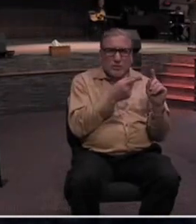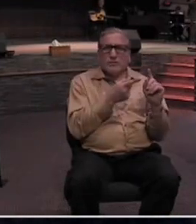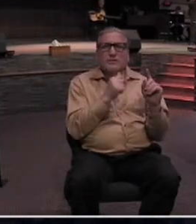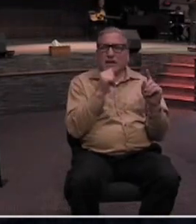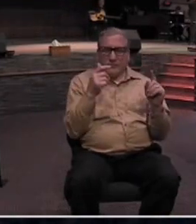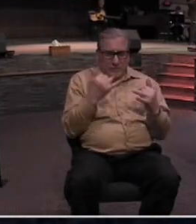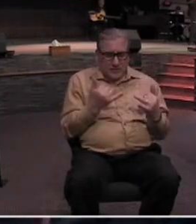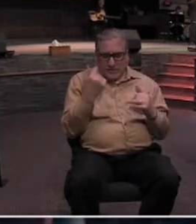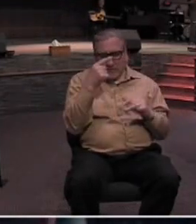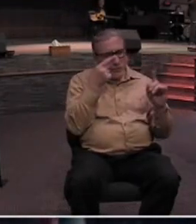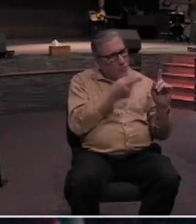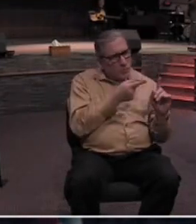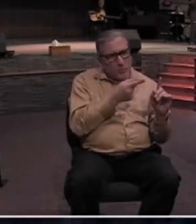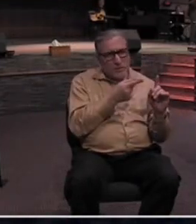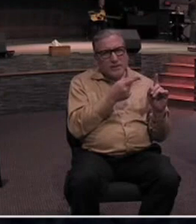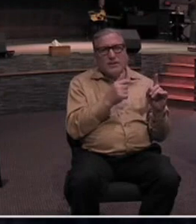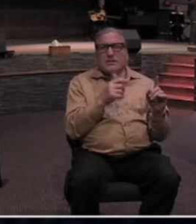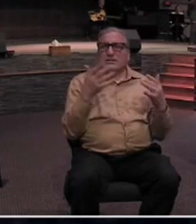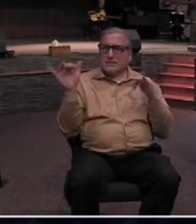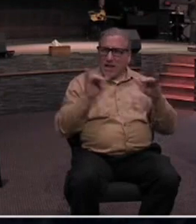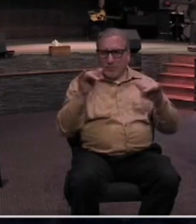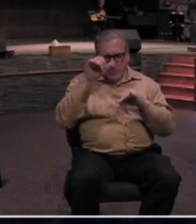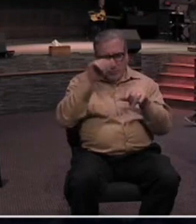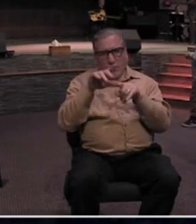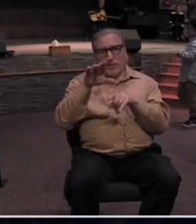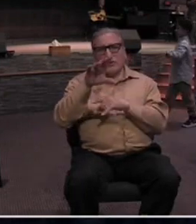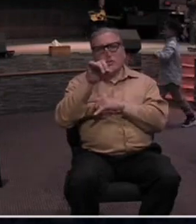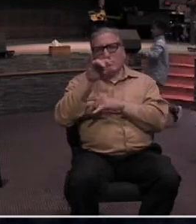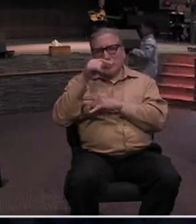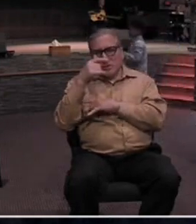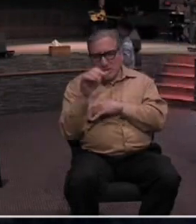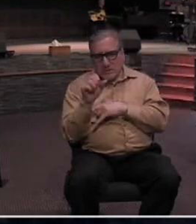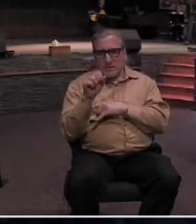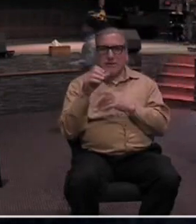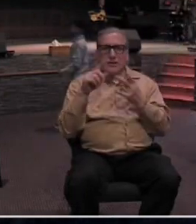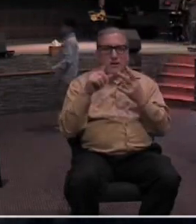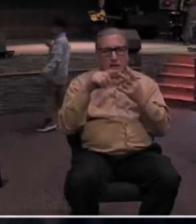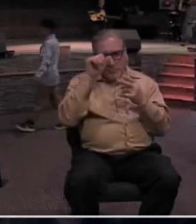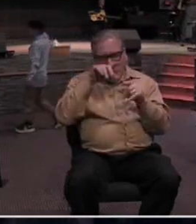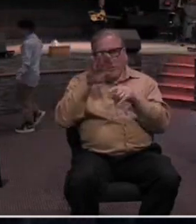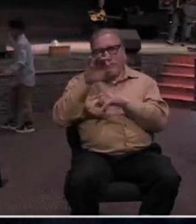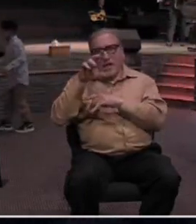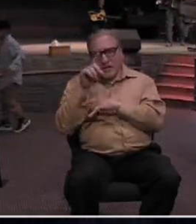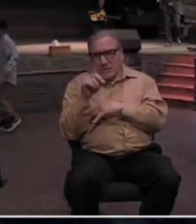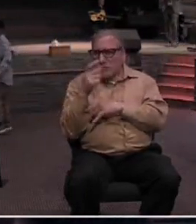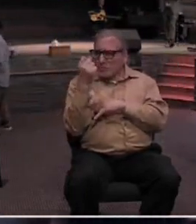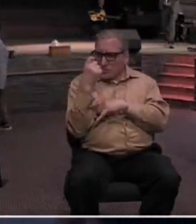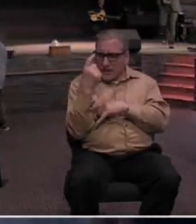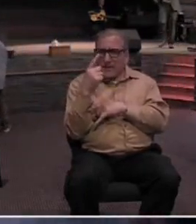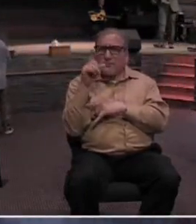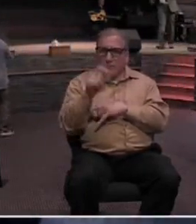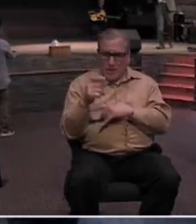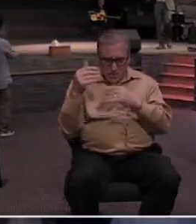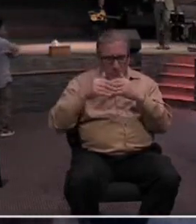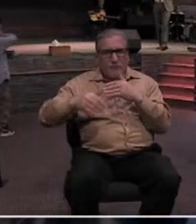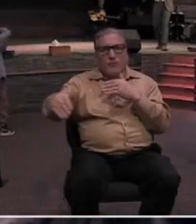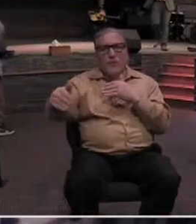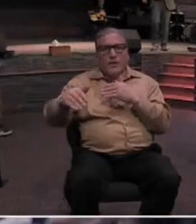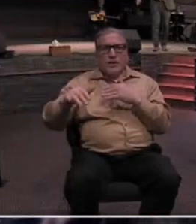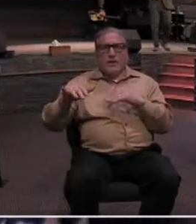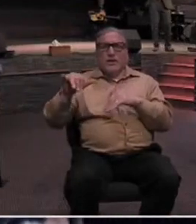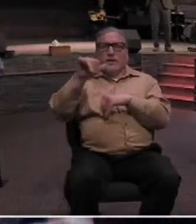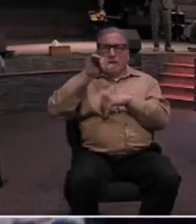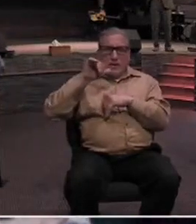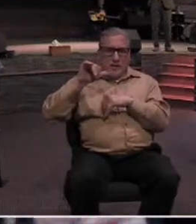Like Brother Dugas, like your predecessor, Brother Graham, you understand it, that the kingdom of God has got to go forward. And ladies and gentlemen, the anointing flows